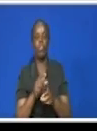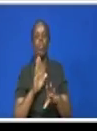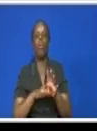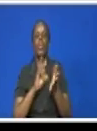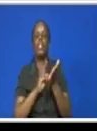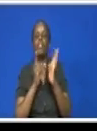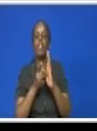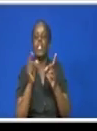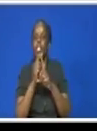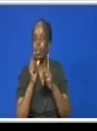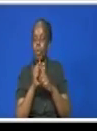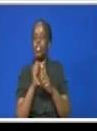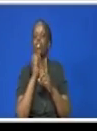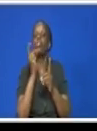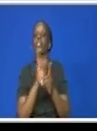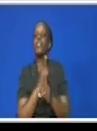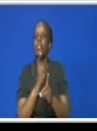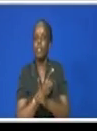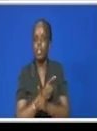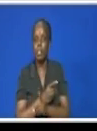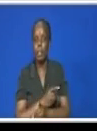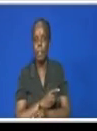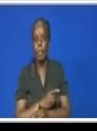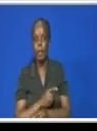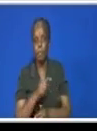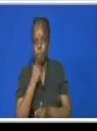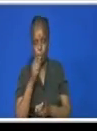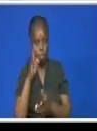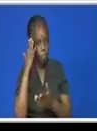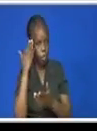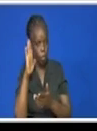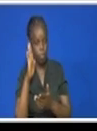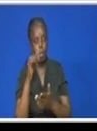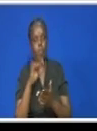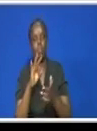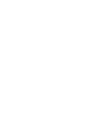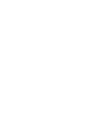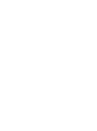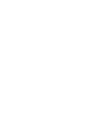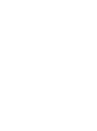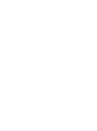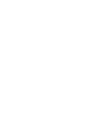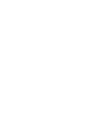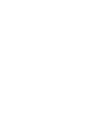terms instead of differentiating the terms. So you have to be very careful on that.